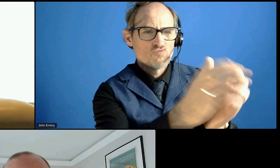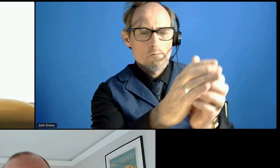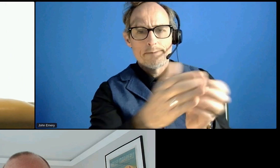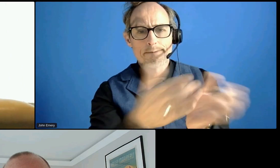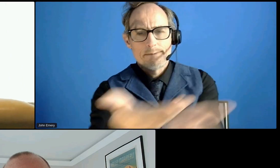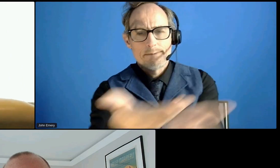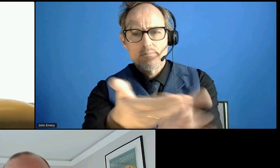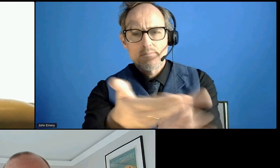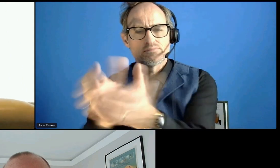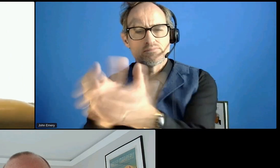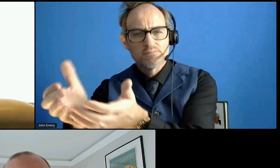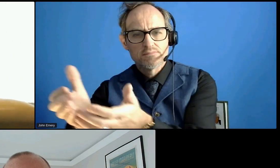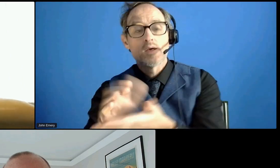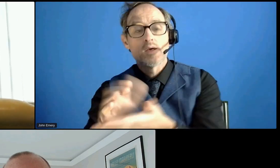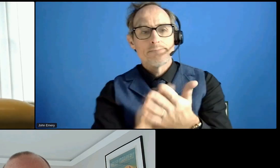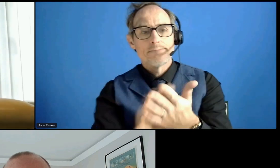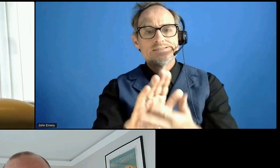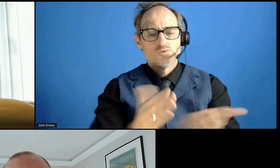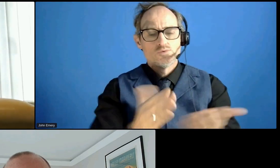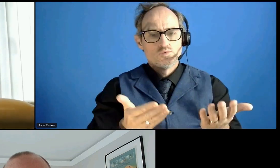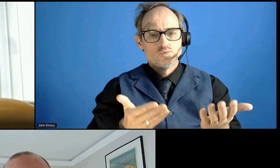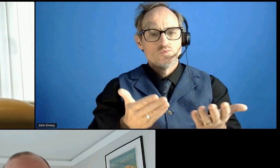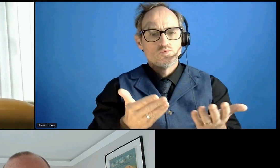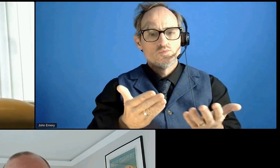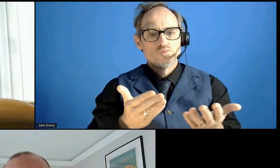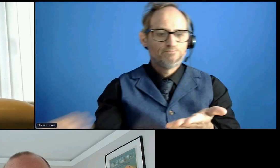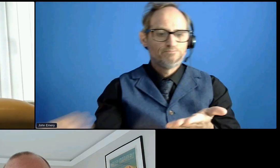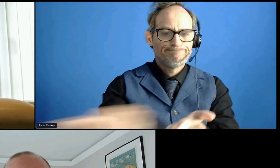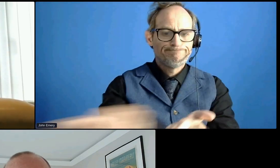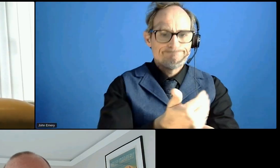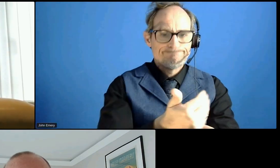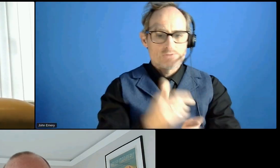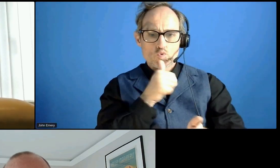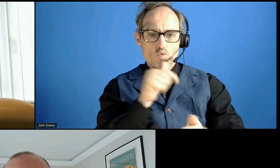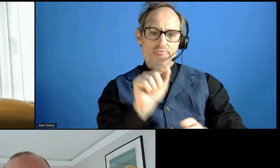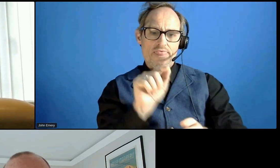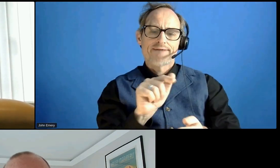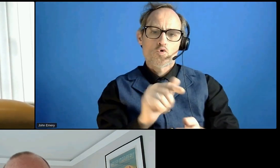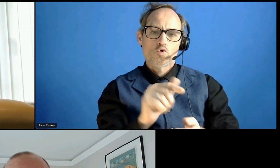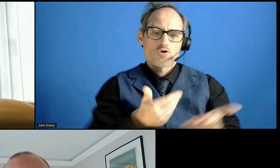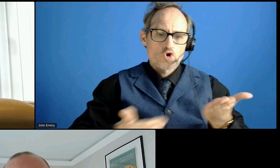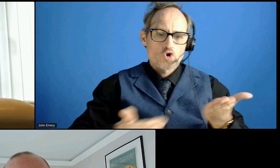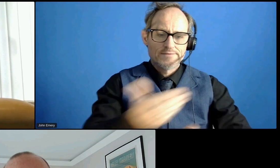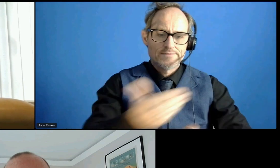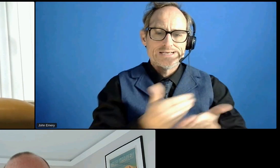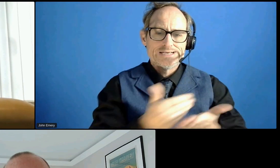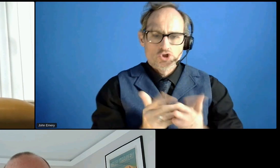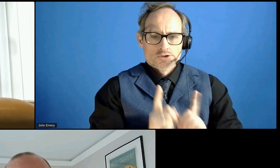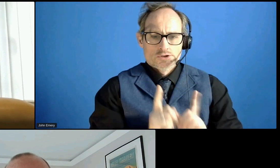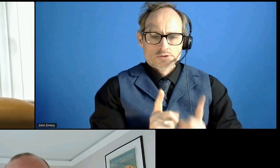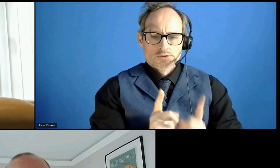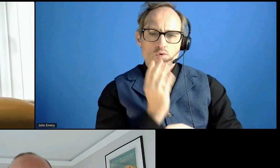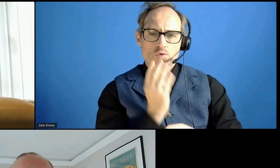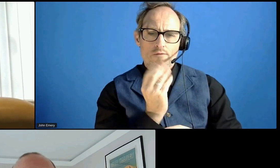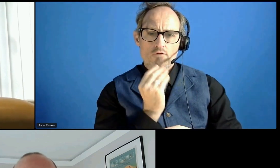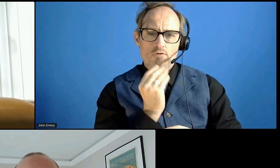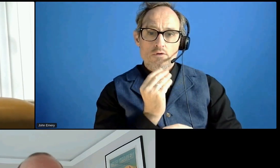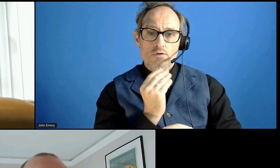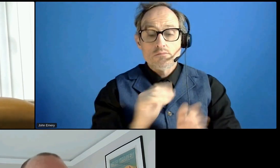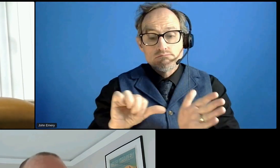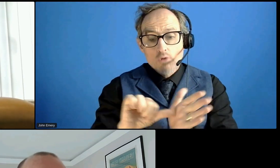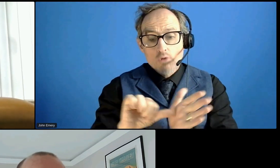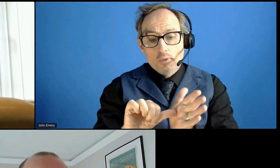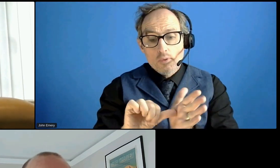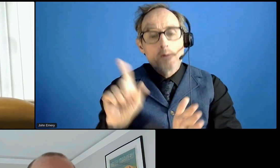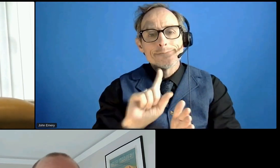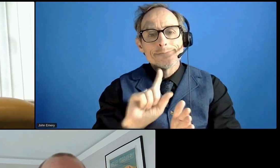then using that to have the conversations. And that's, I would say, was the most useful thing. The challenge was getting people on